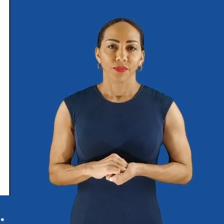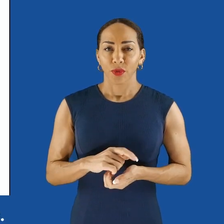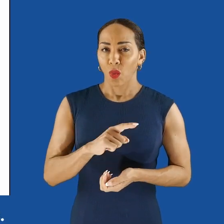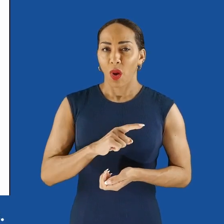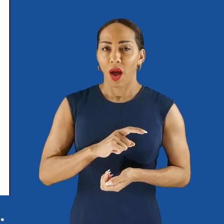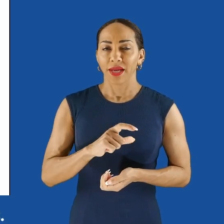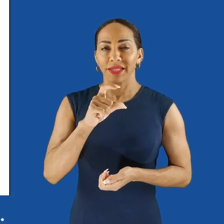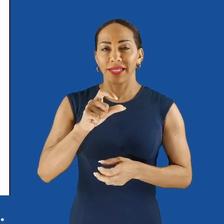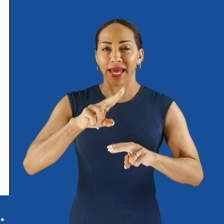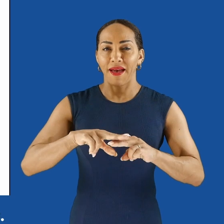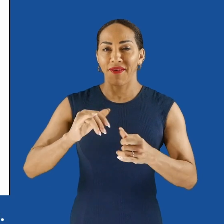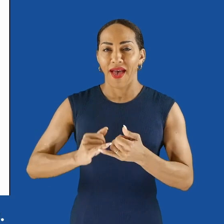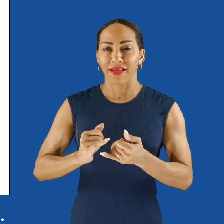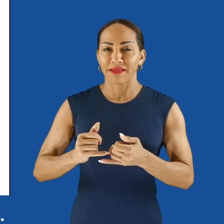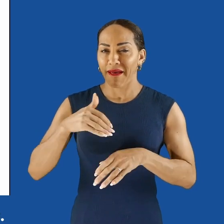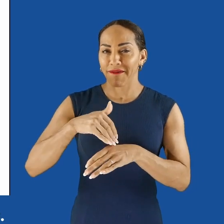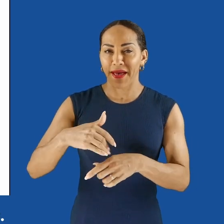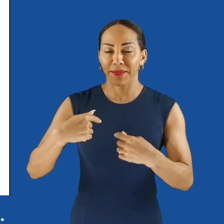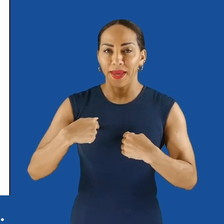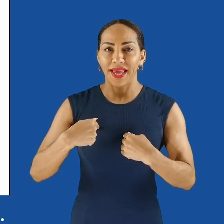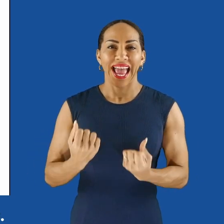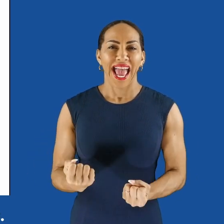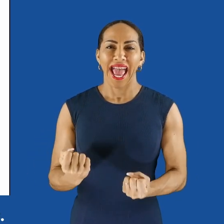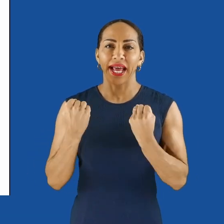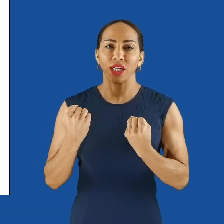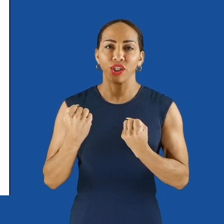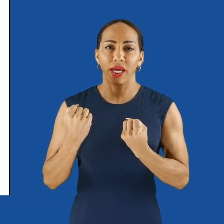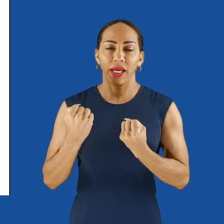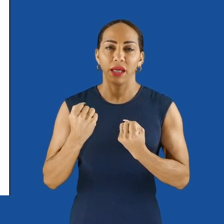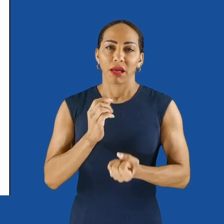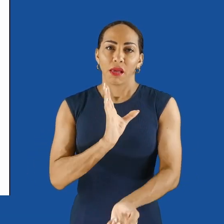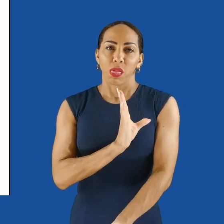because of my CFS and my energy levels.